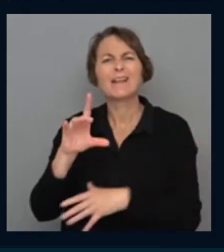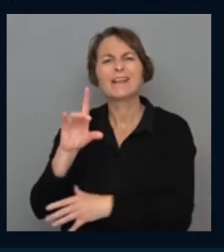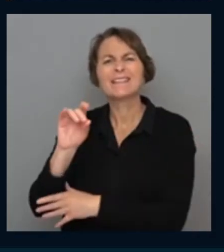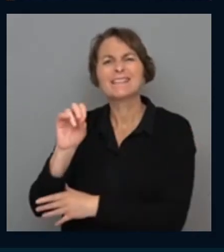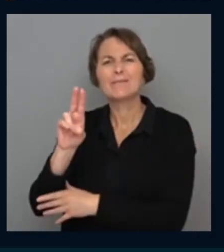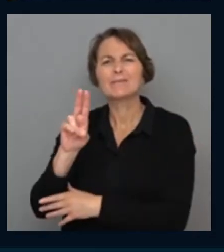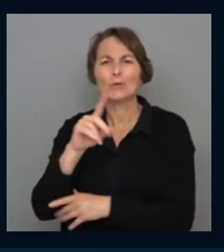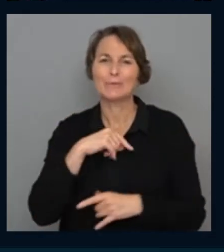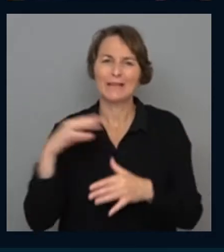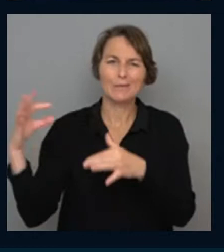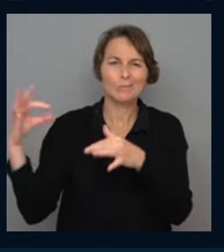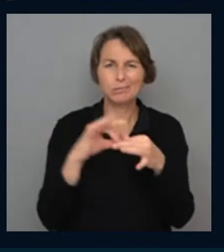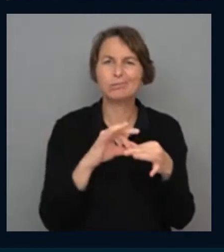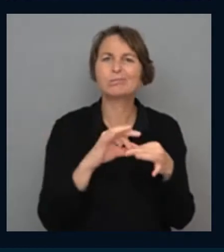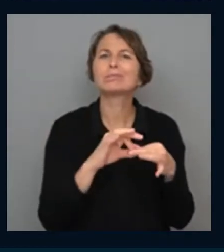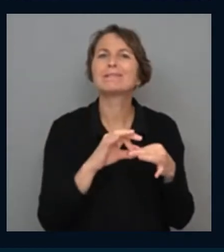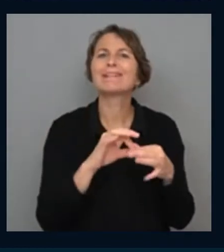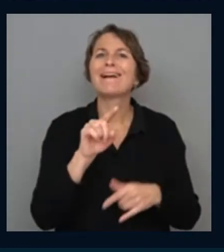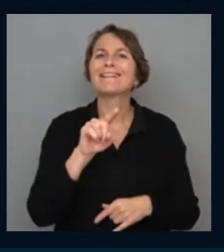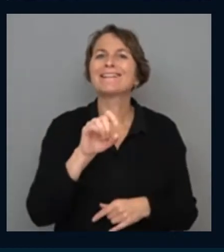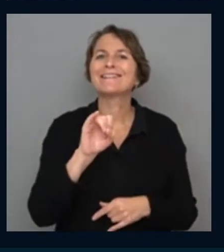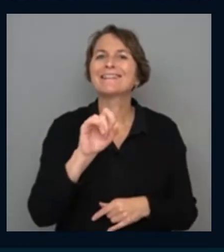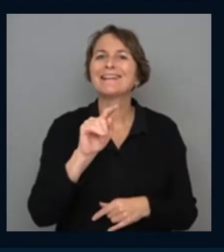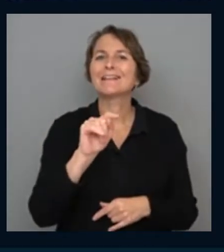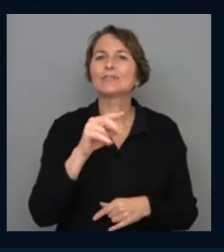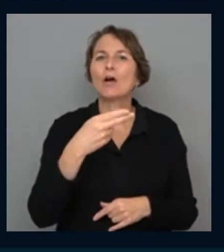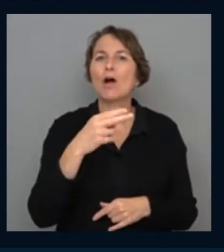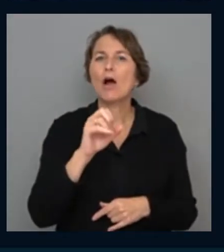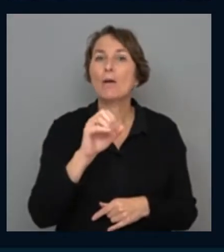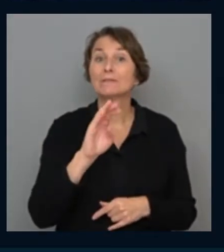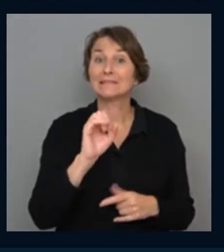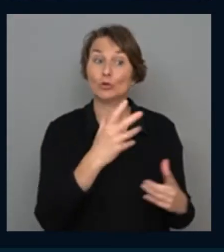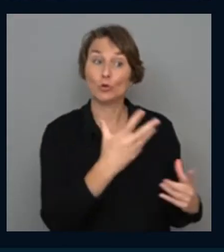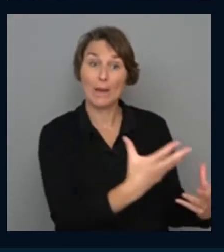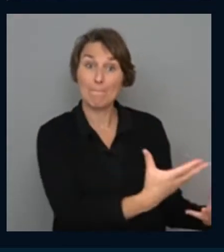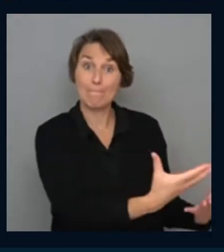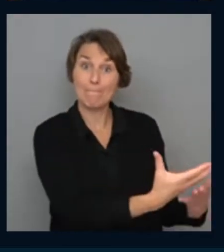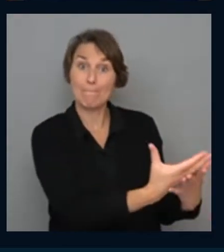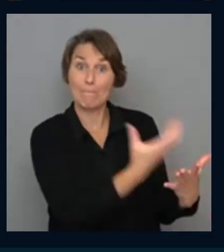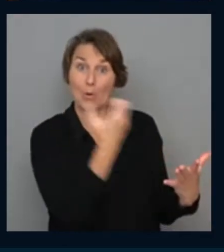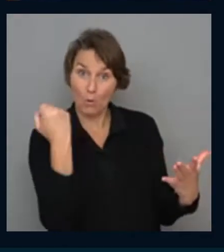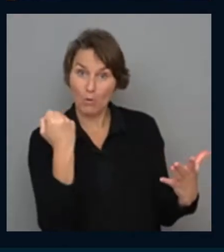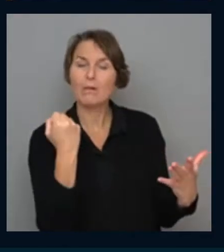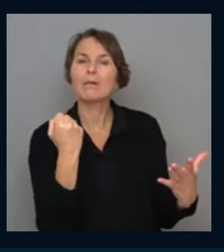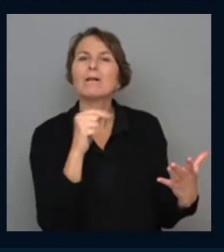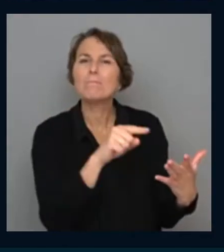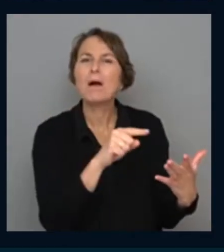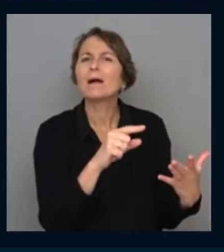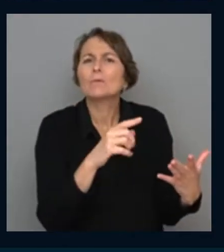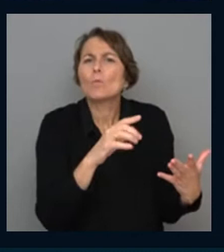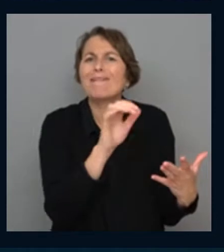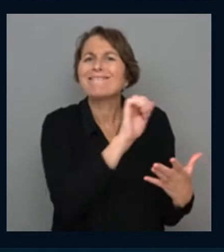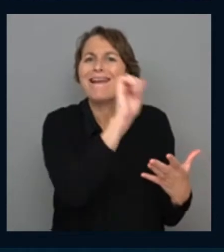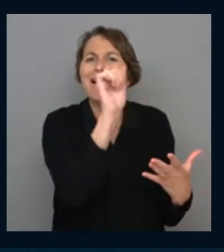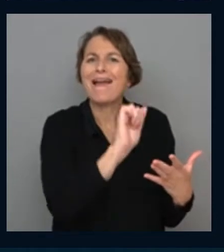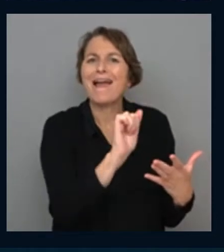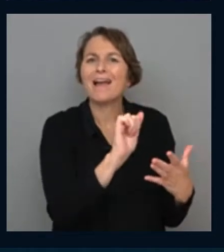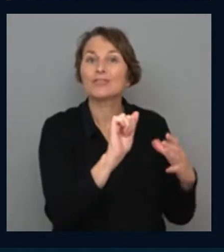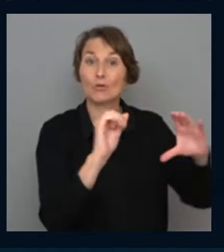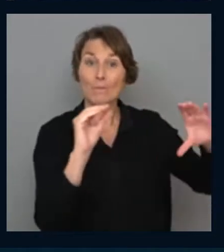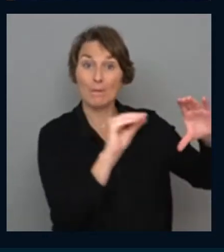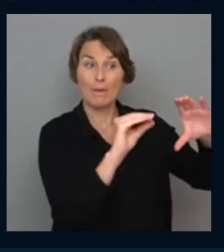that tool. You can even pull from from GitHub as your repository. But today we're going to use